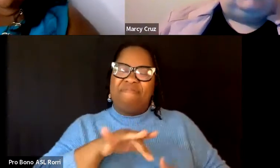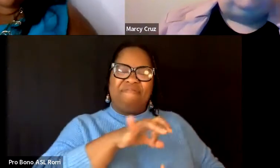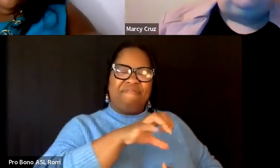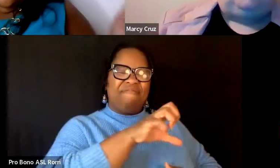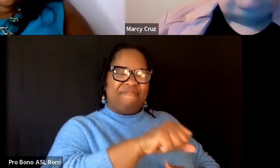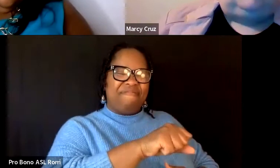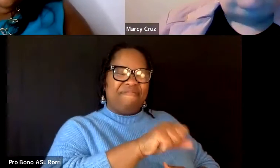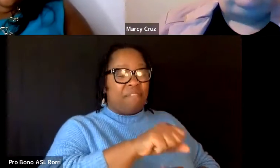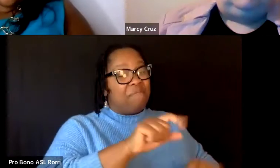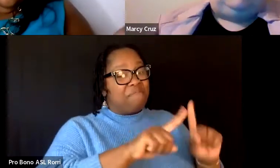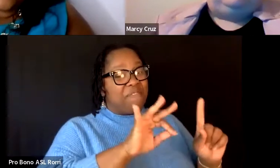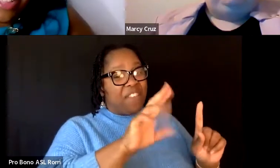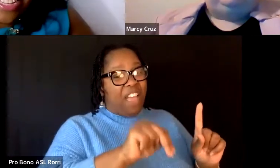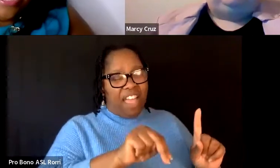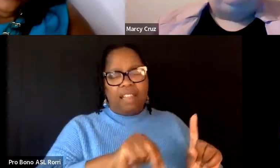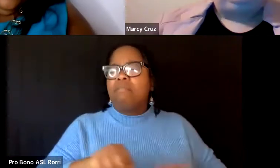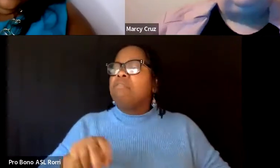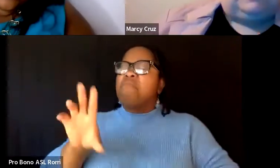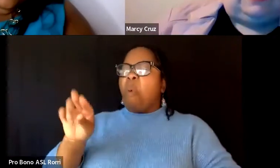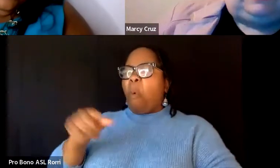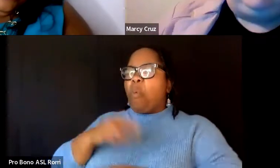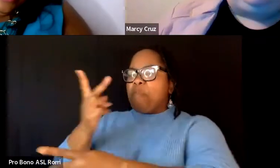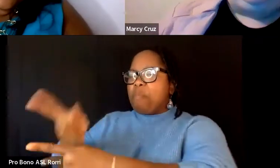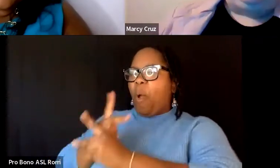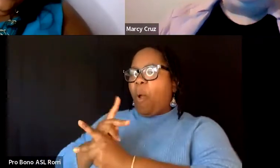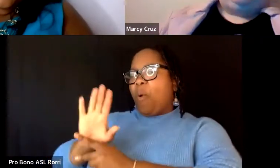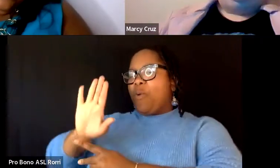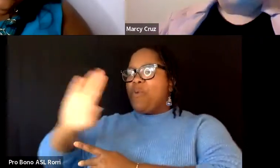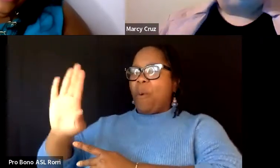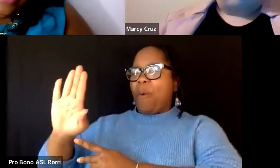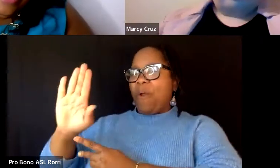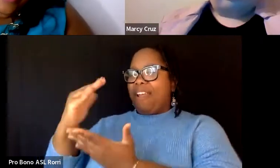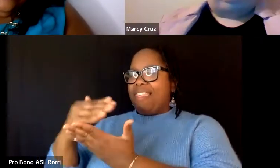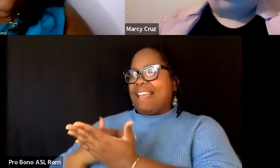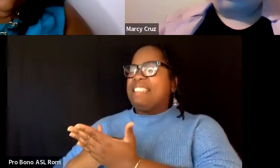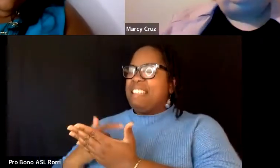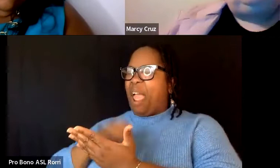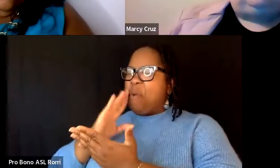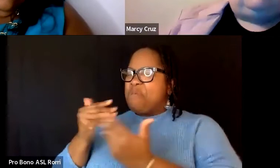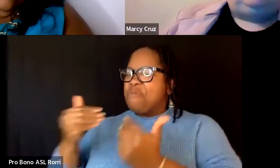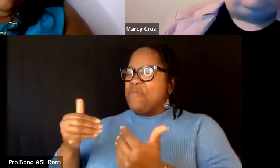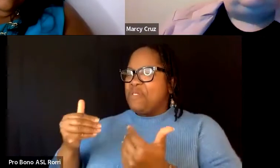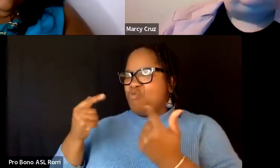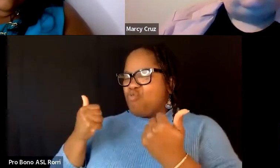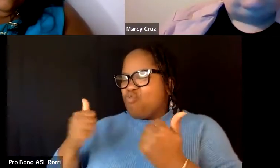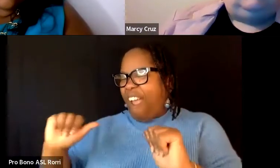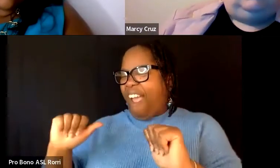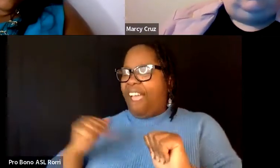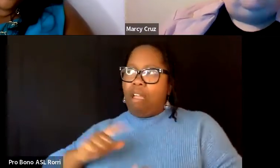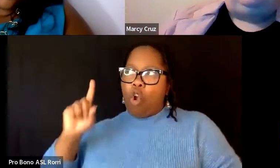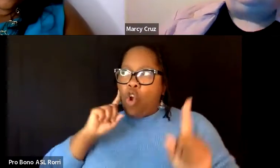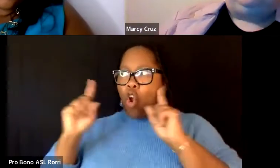take a page from your book, and I'm gonna try because I think I always heard it was a great event.